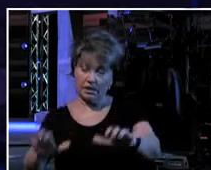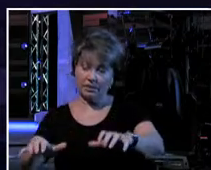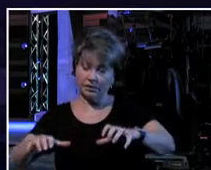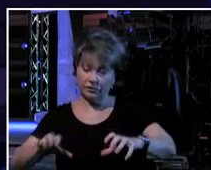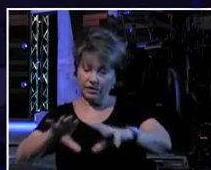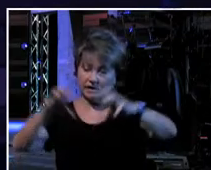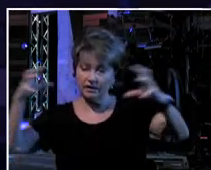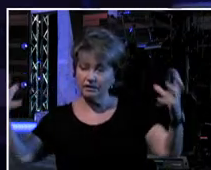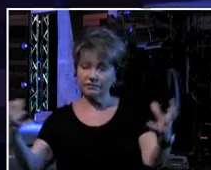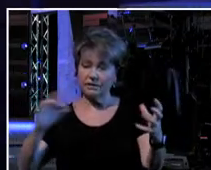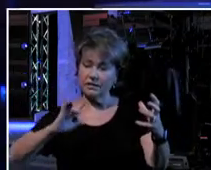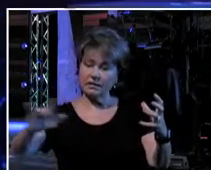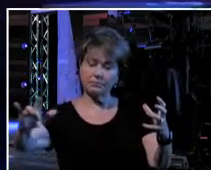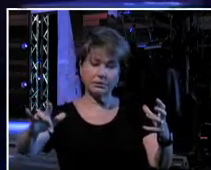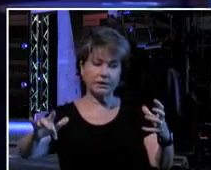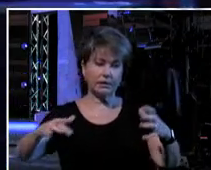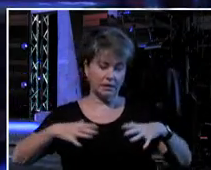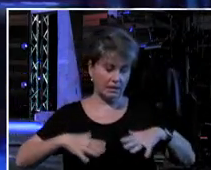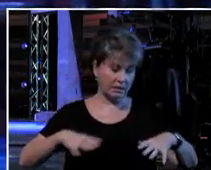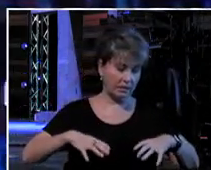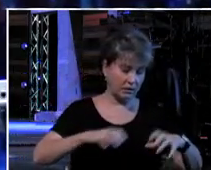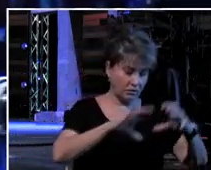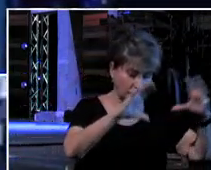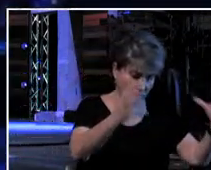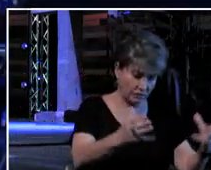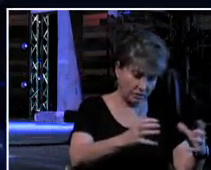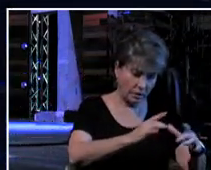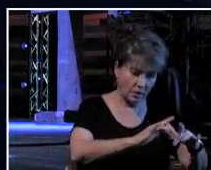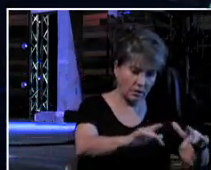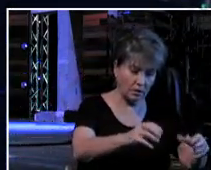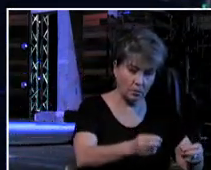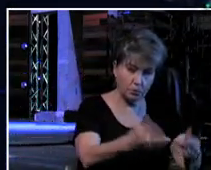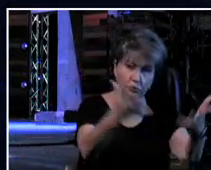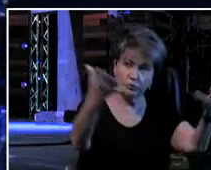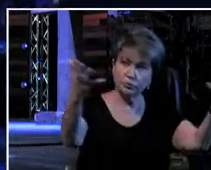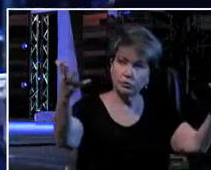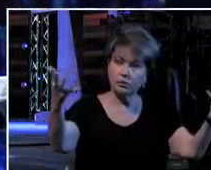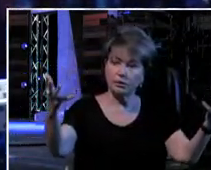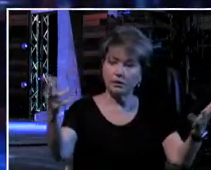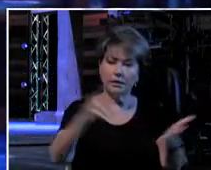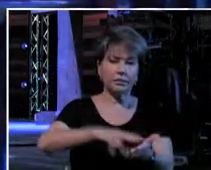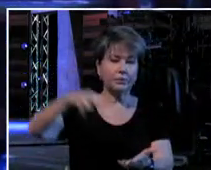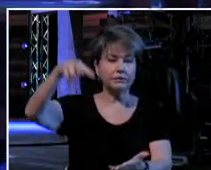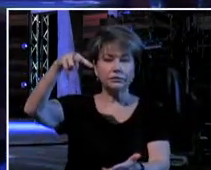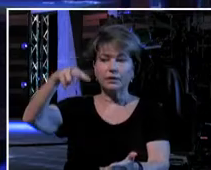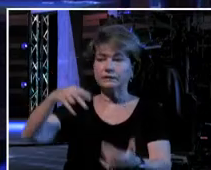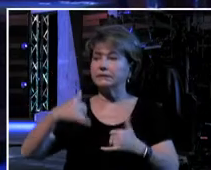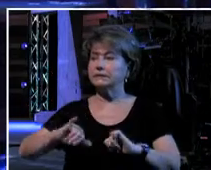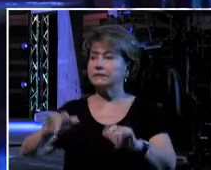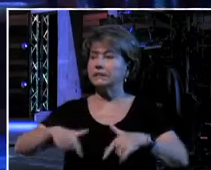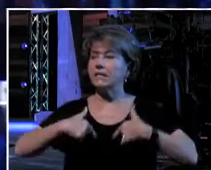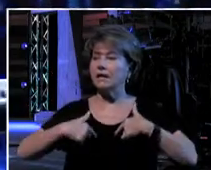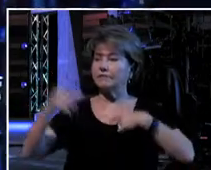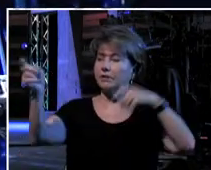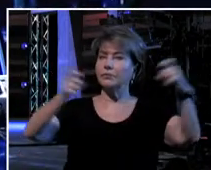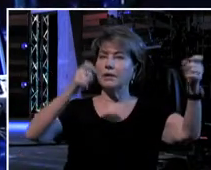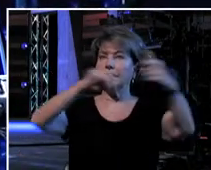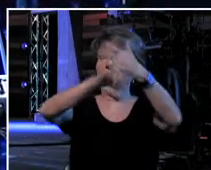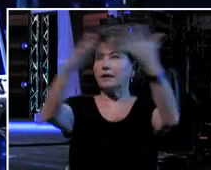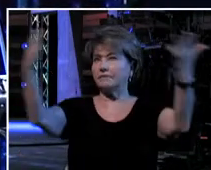The grave clothes have long since disappeared. The risen Christ is still alive and reigning in